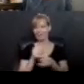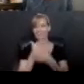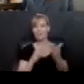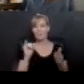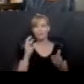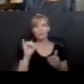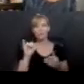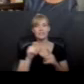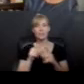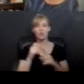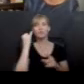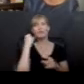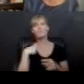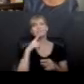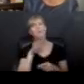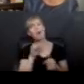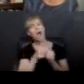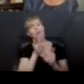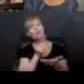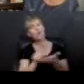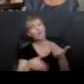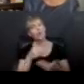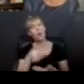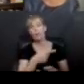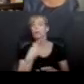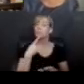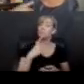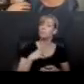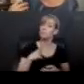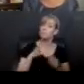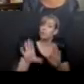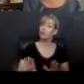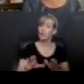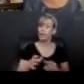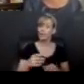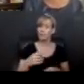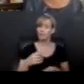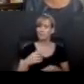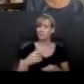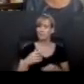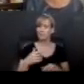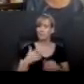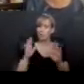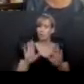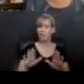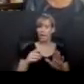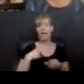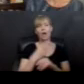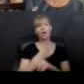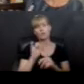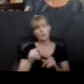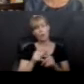say to you, how was your week? And you might say, great. Great is like a word that I find myself using all the time.